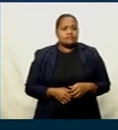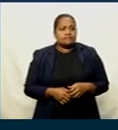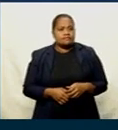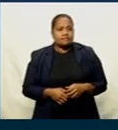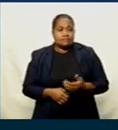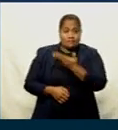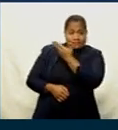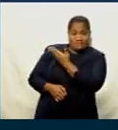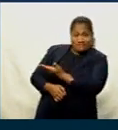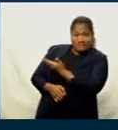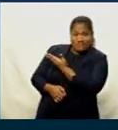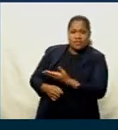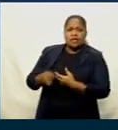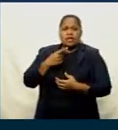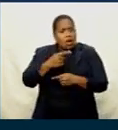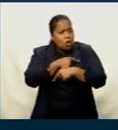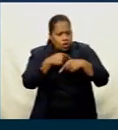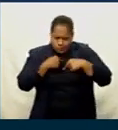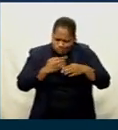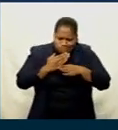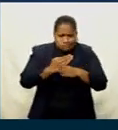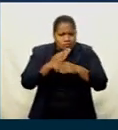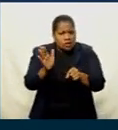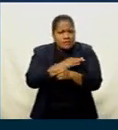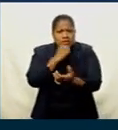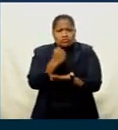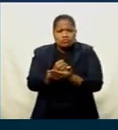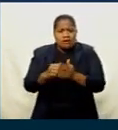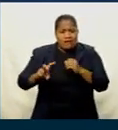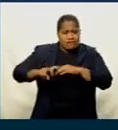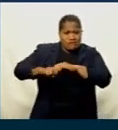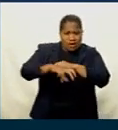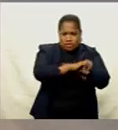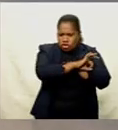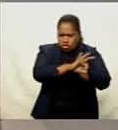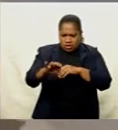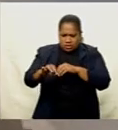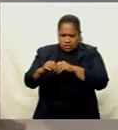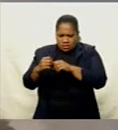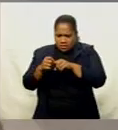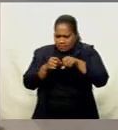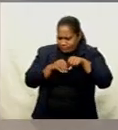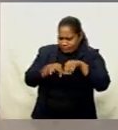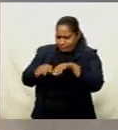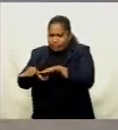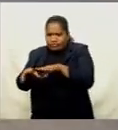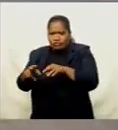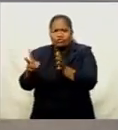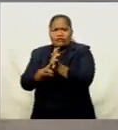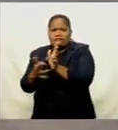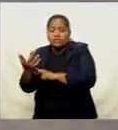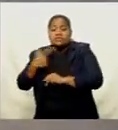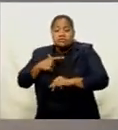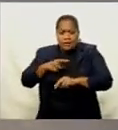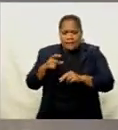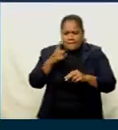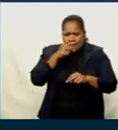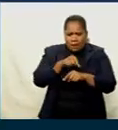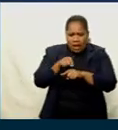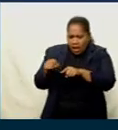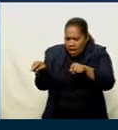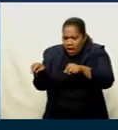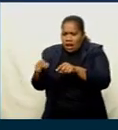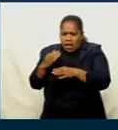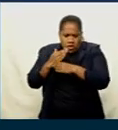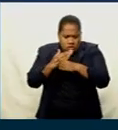We are working to ensure that the virus does not reach the village. That is why most villages are working closely with police and the military